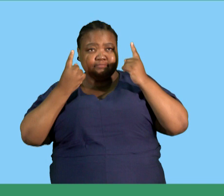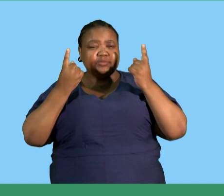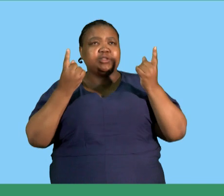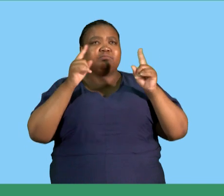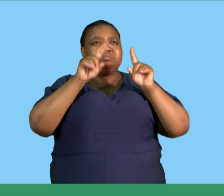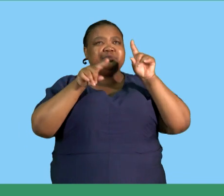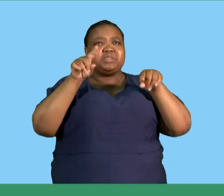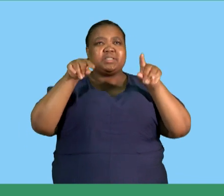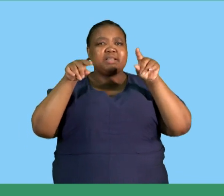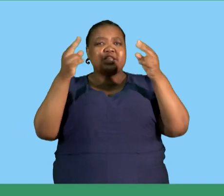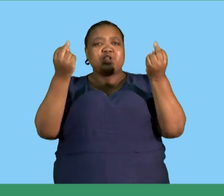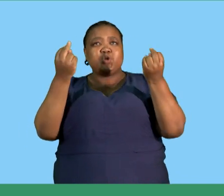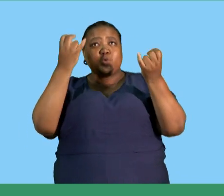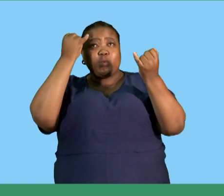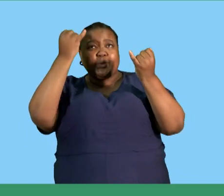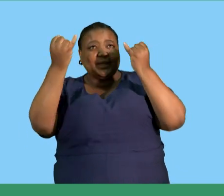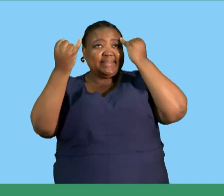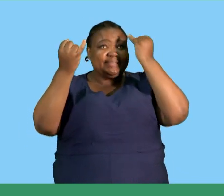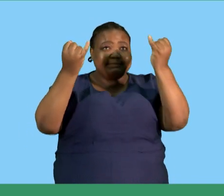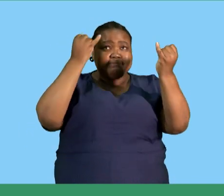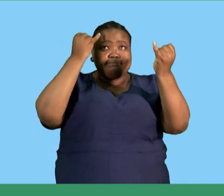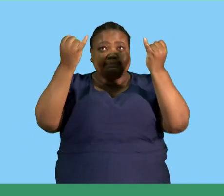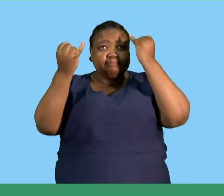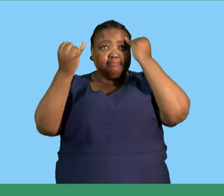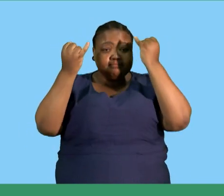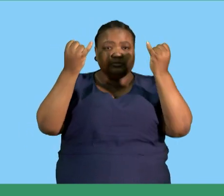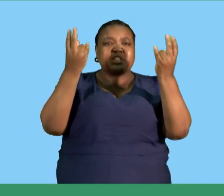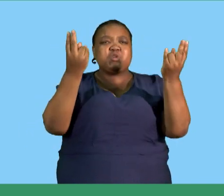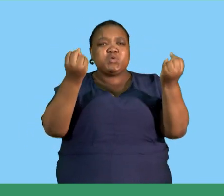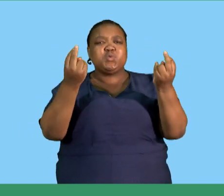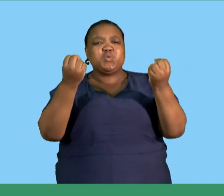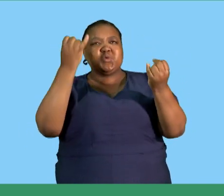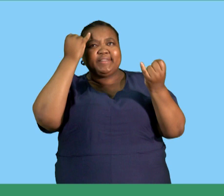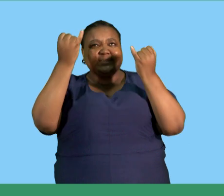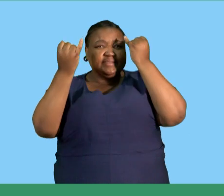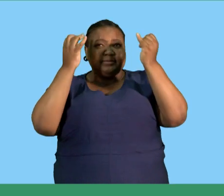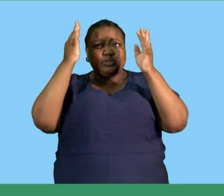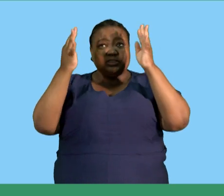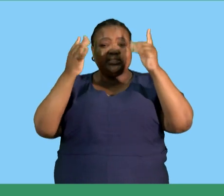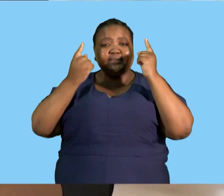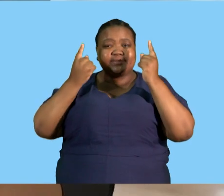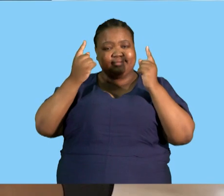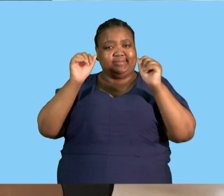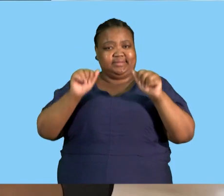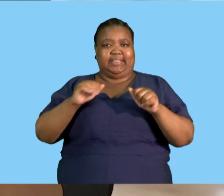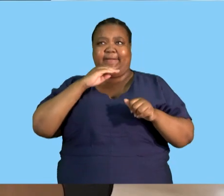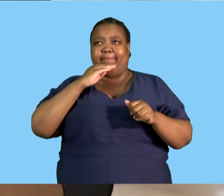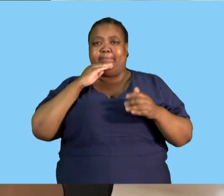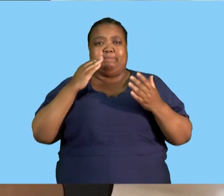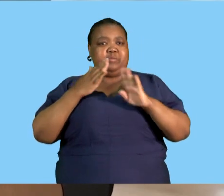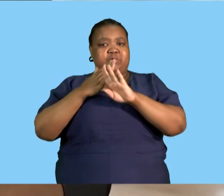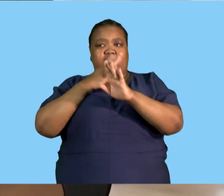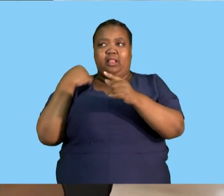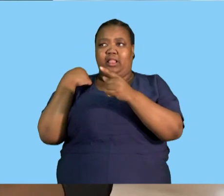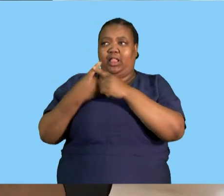original, varied new ideas or new approaches. Please take note, these are new things that you're coming up with, meaning these are things that have